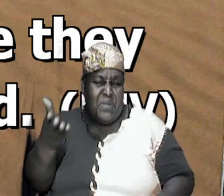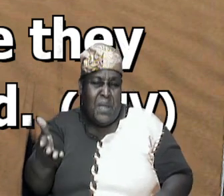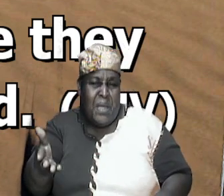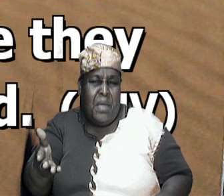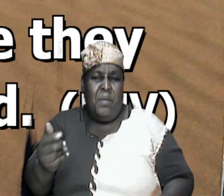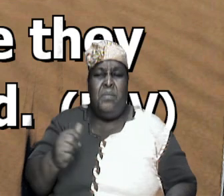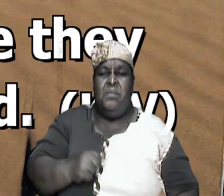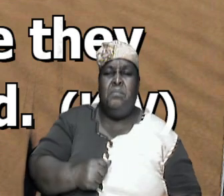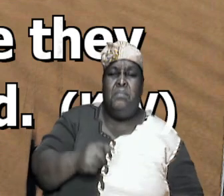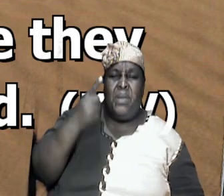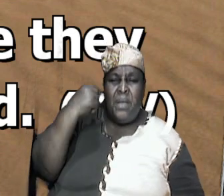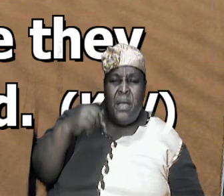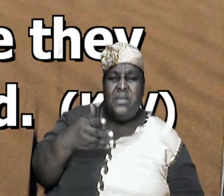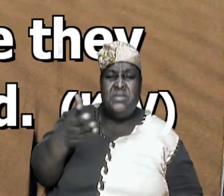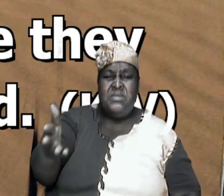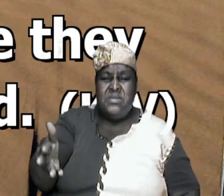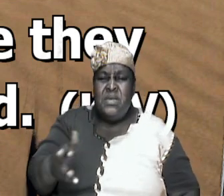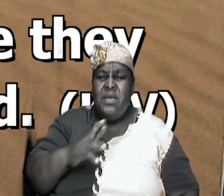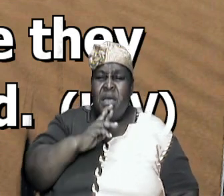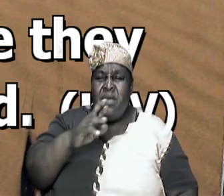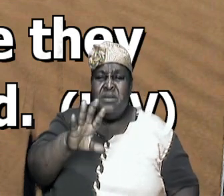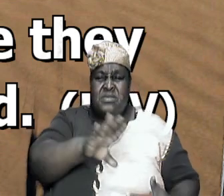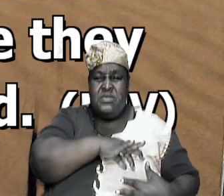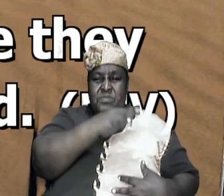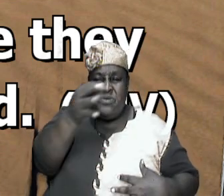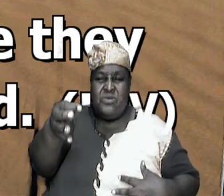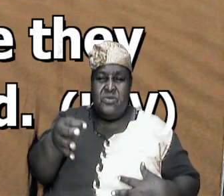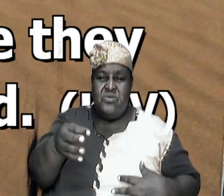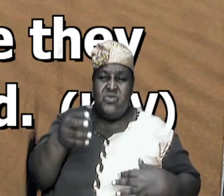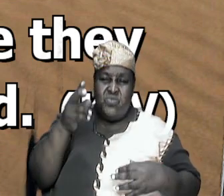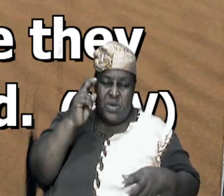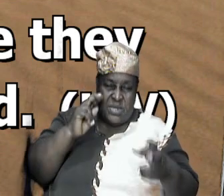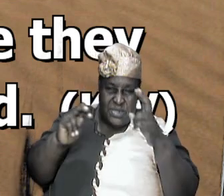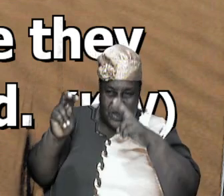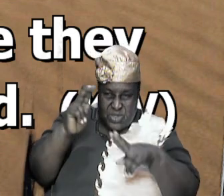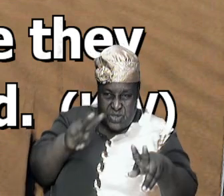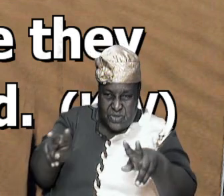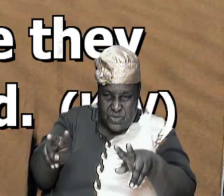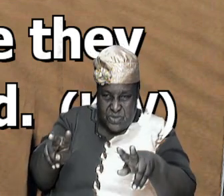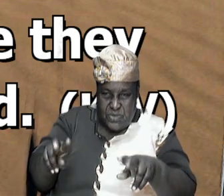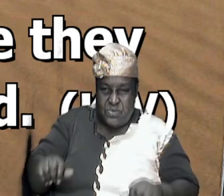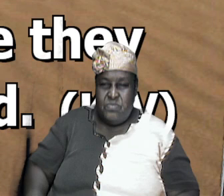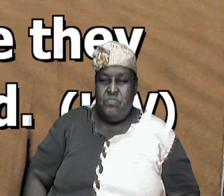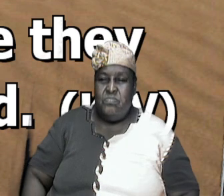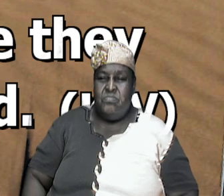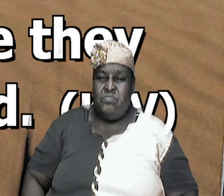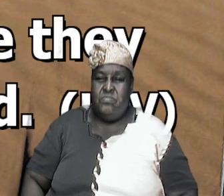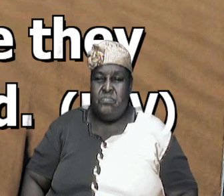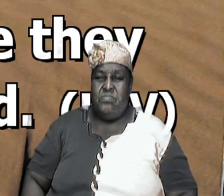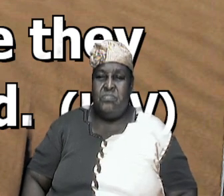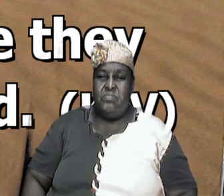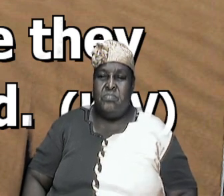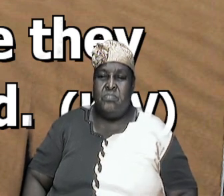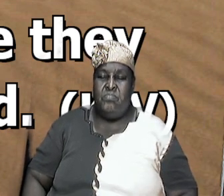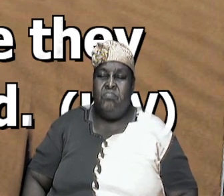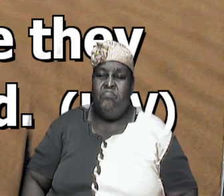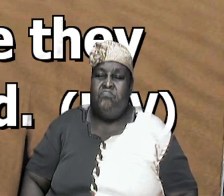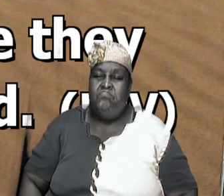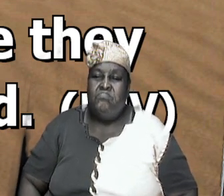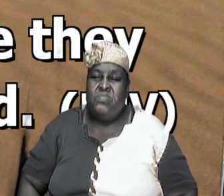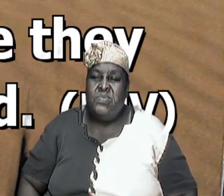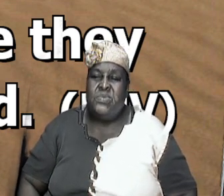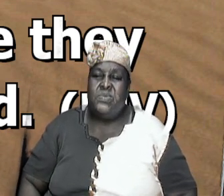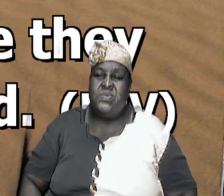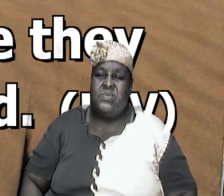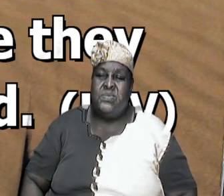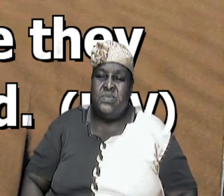he, you know, understand them, because they are spiritually learned or spiritually discerned.